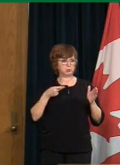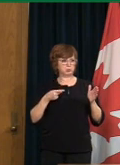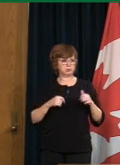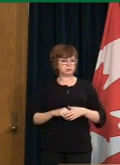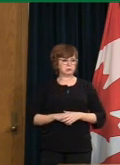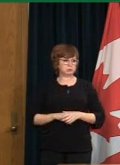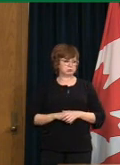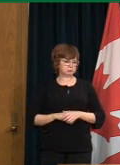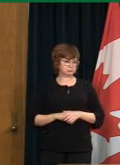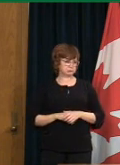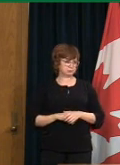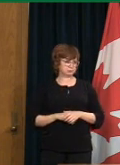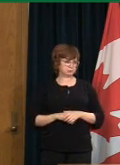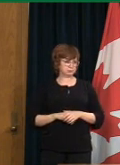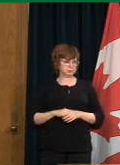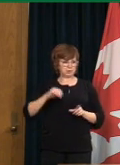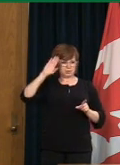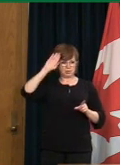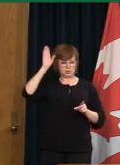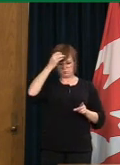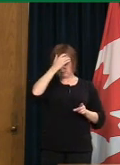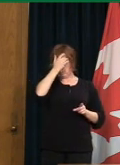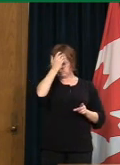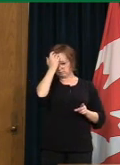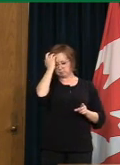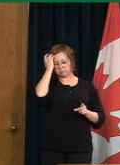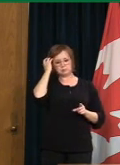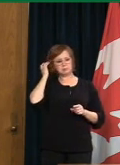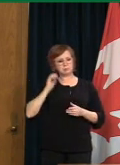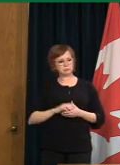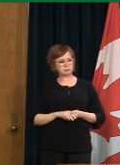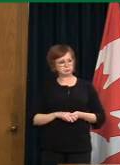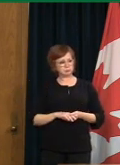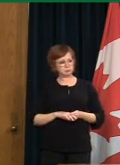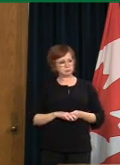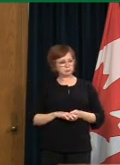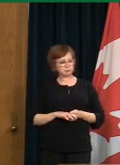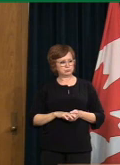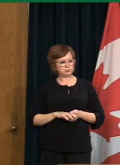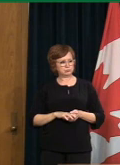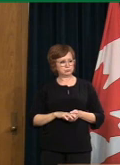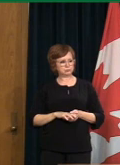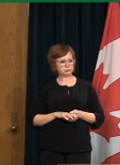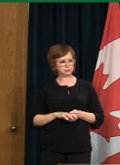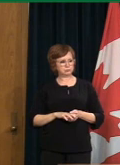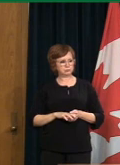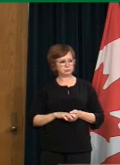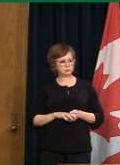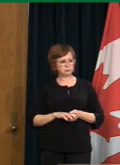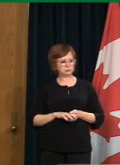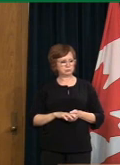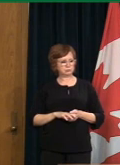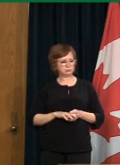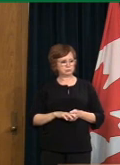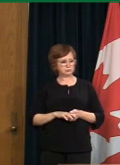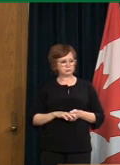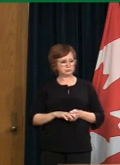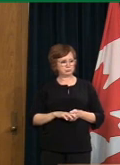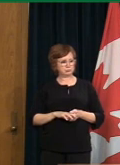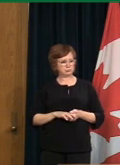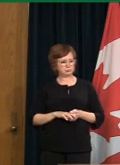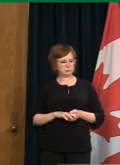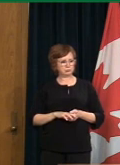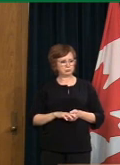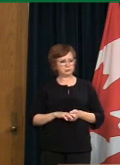Post. Good afternoon, sir. Isn't it inherently unfair to expect